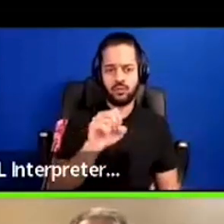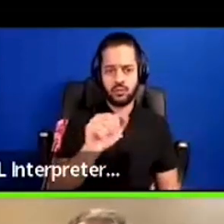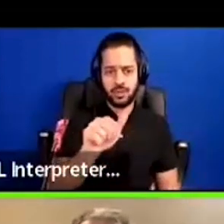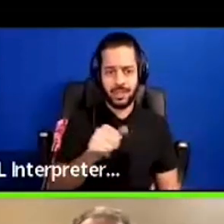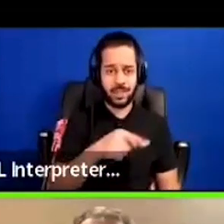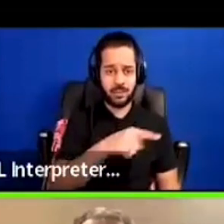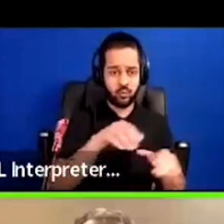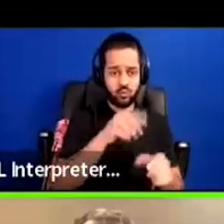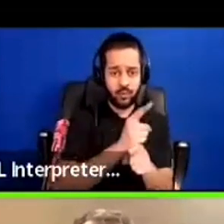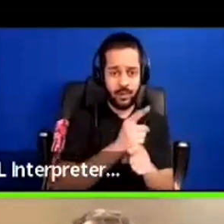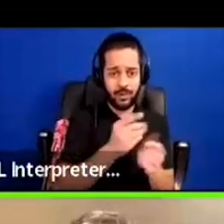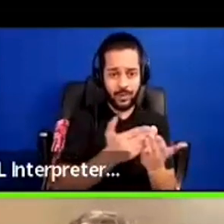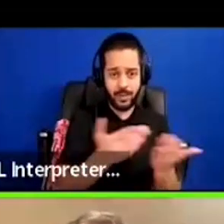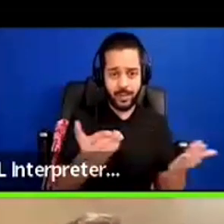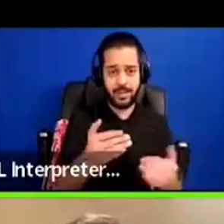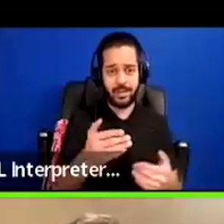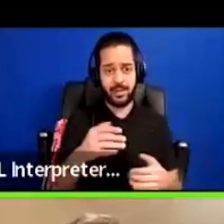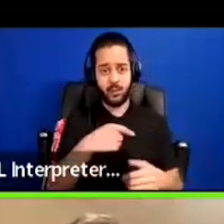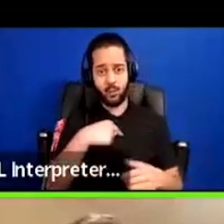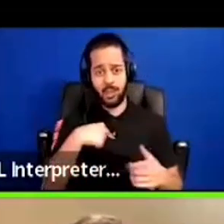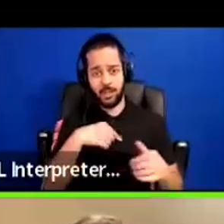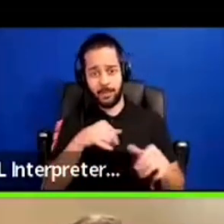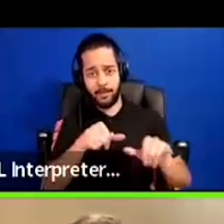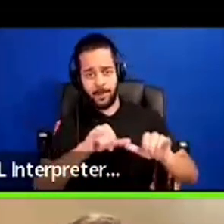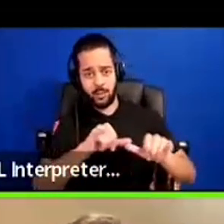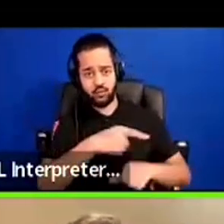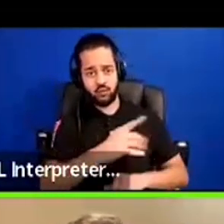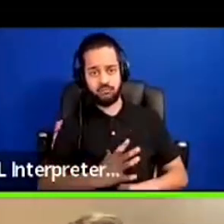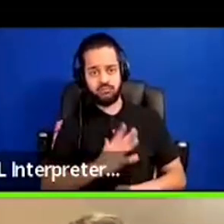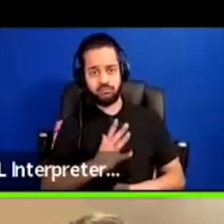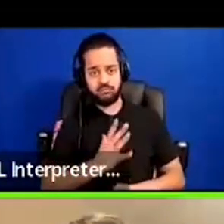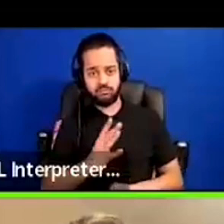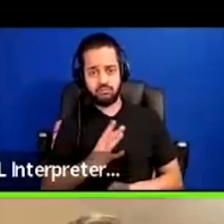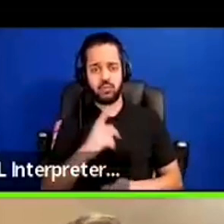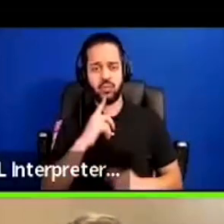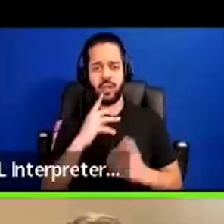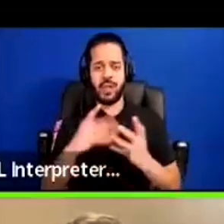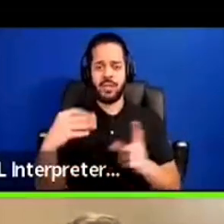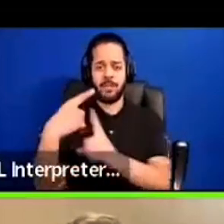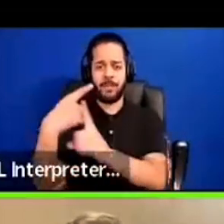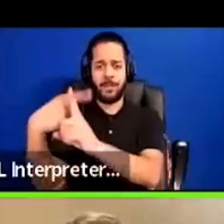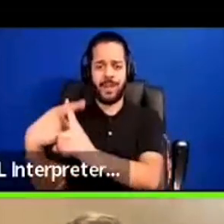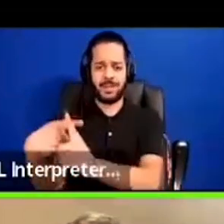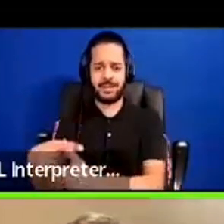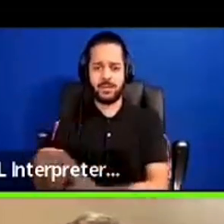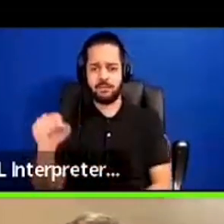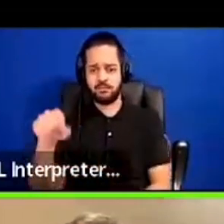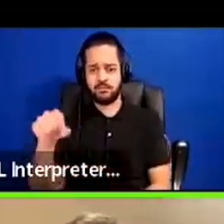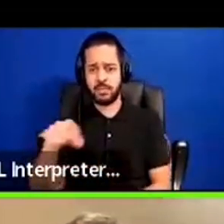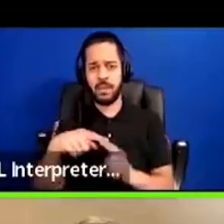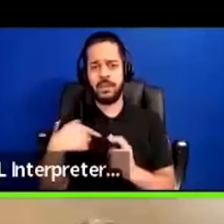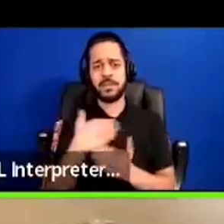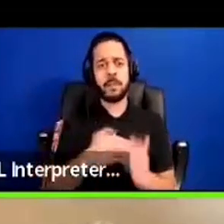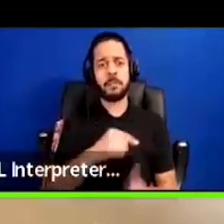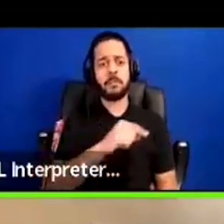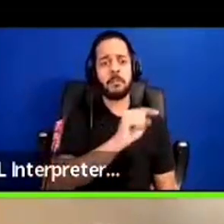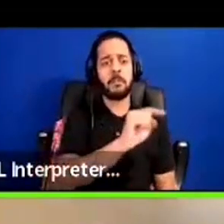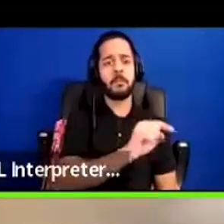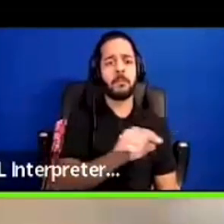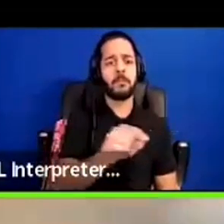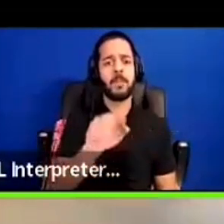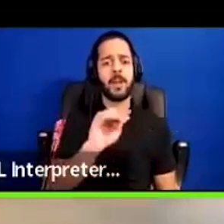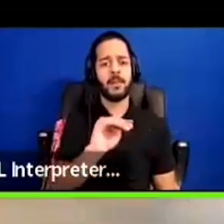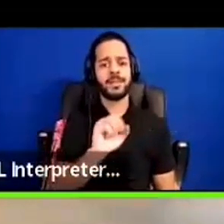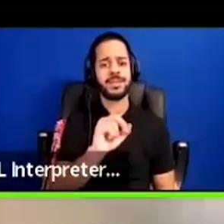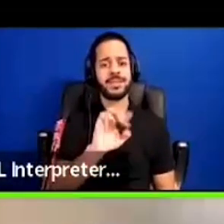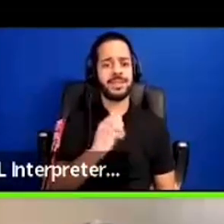at our levels and do we measure them correctly? So I think there's a lot of positives that are happening, but also some things that MSC can maybe